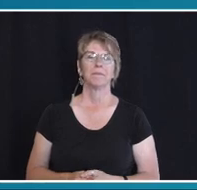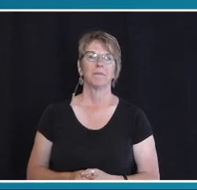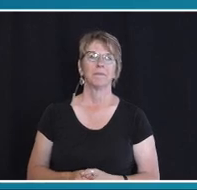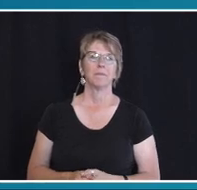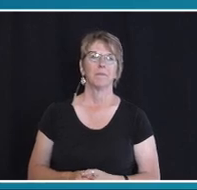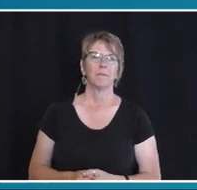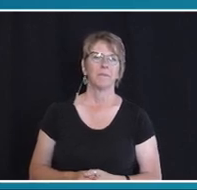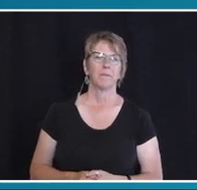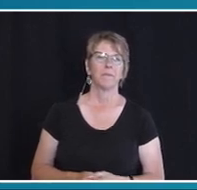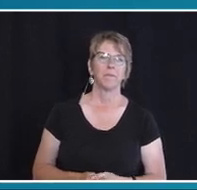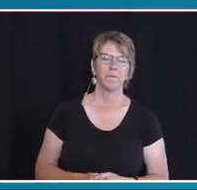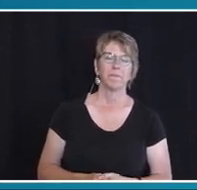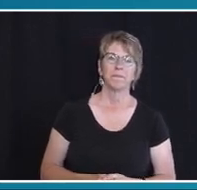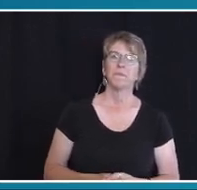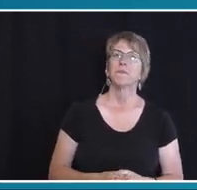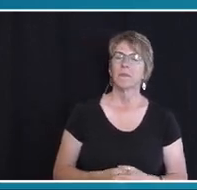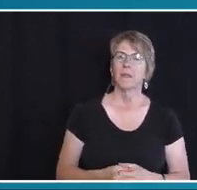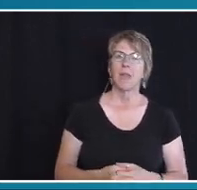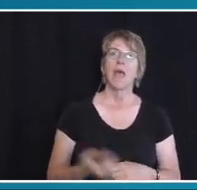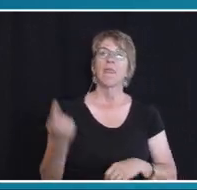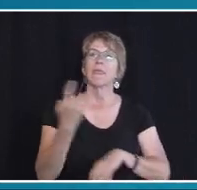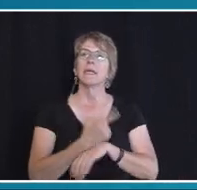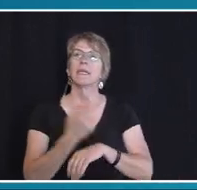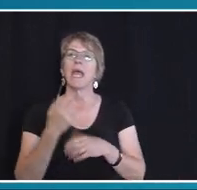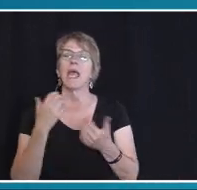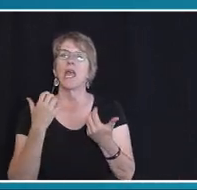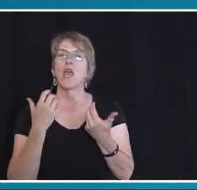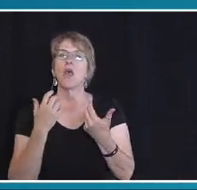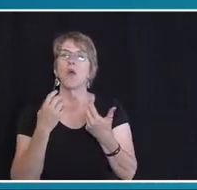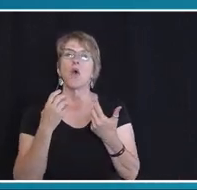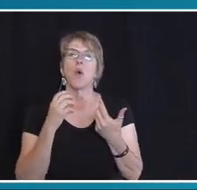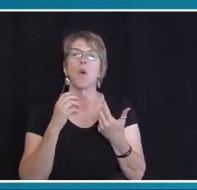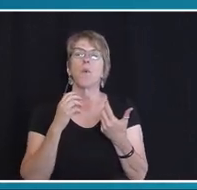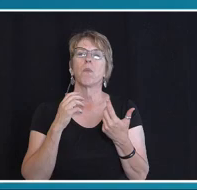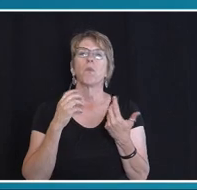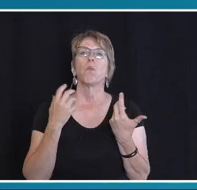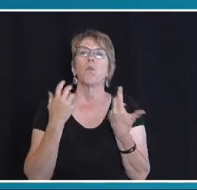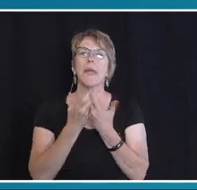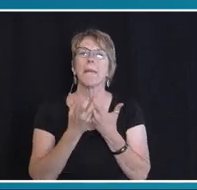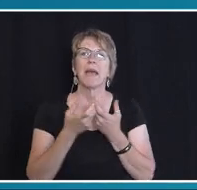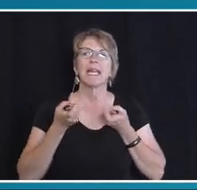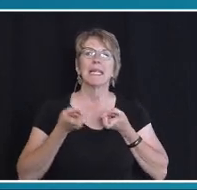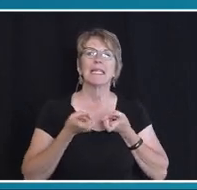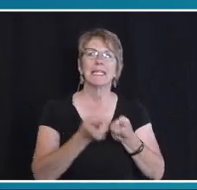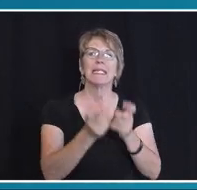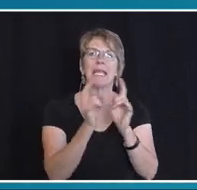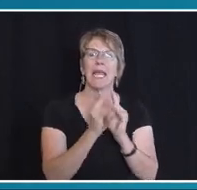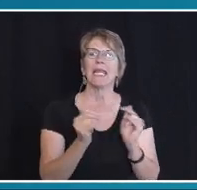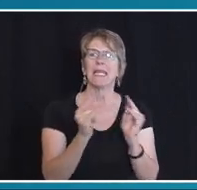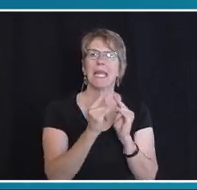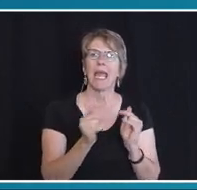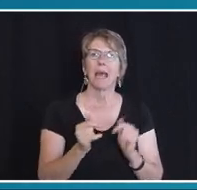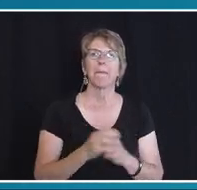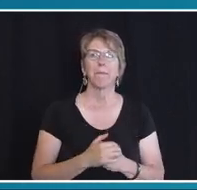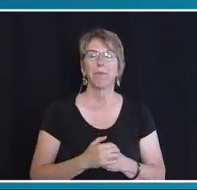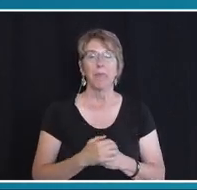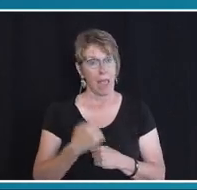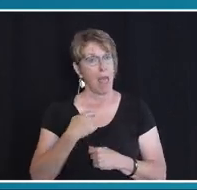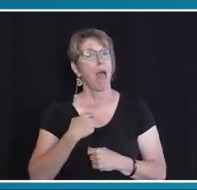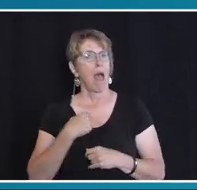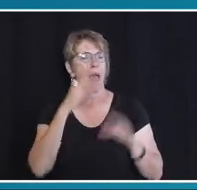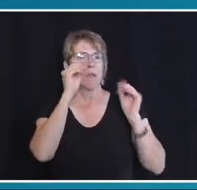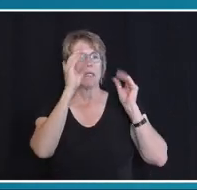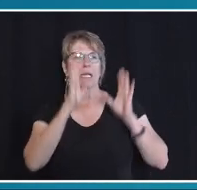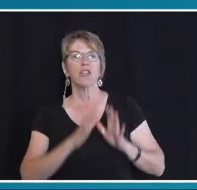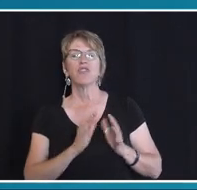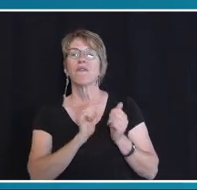Sam and I met at the Courage Kenny Monoski Ski Camp in Duluth. I was one of the instructors for the race